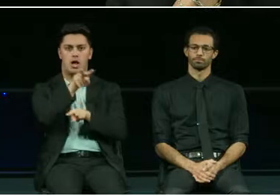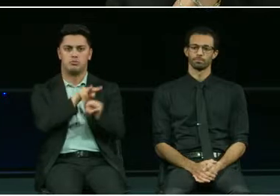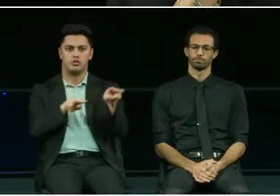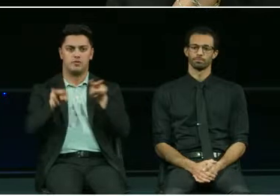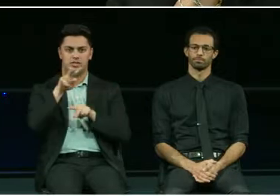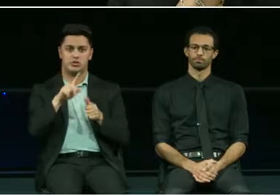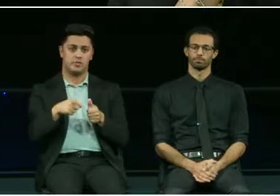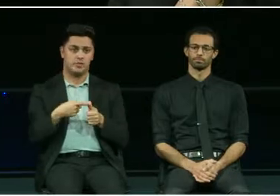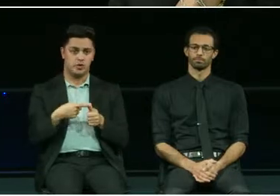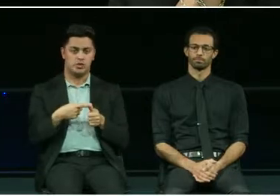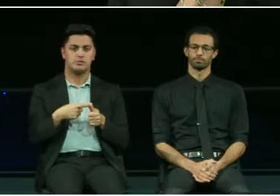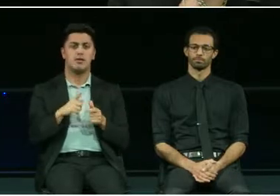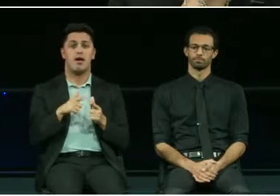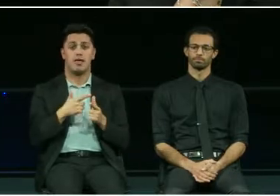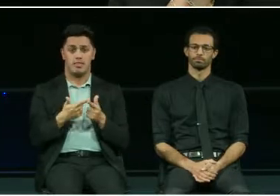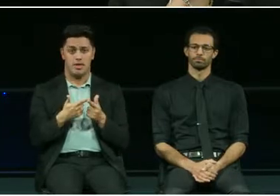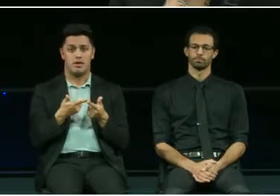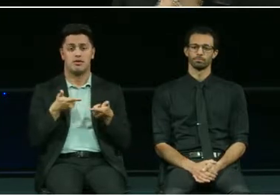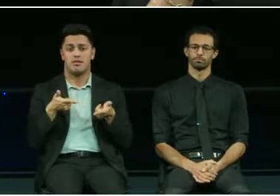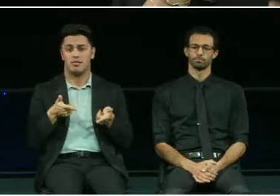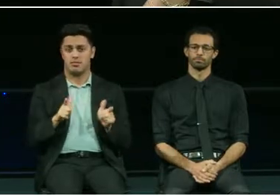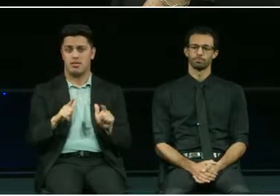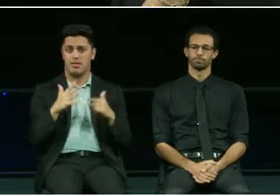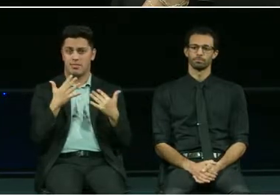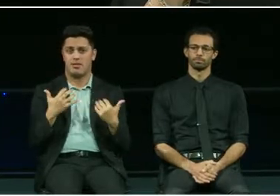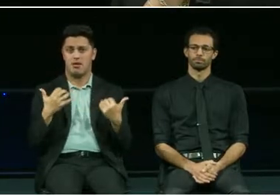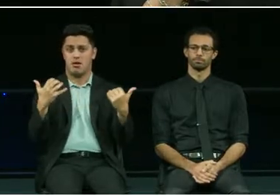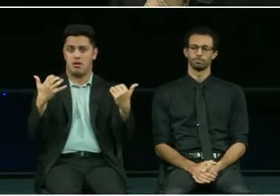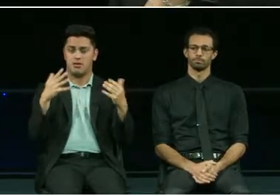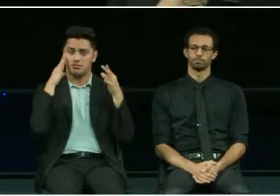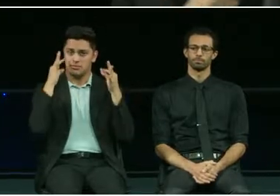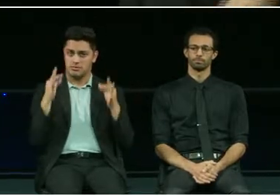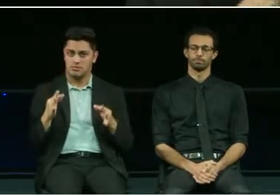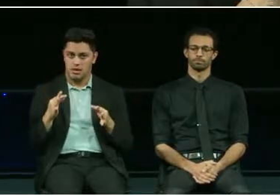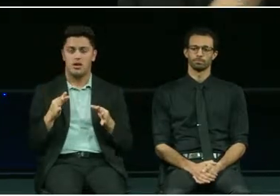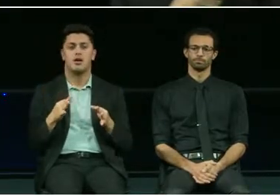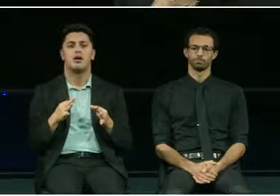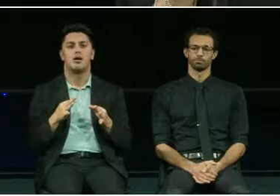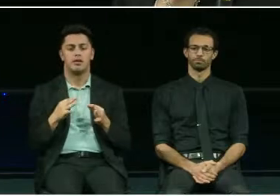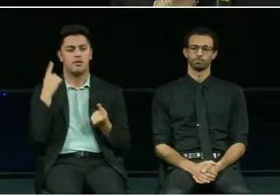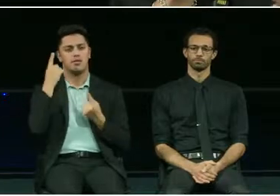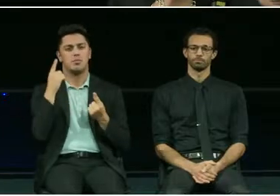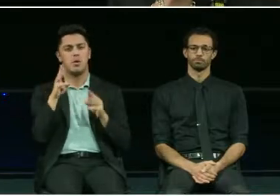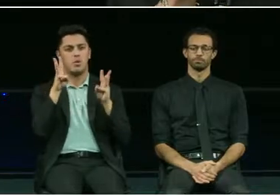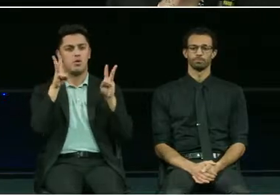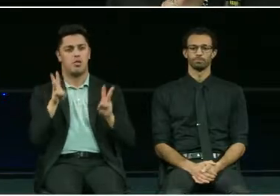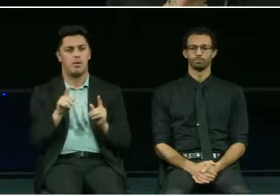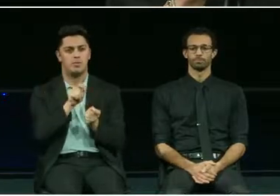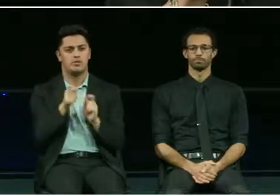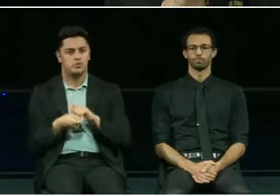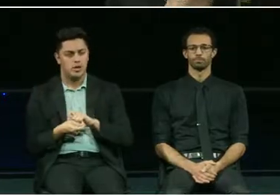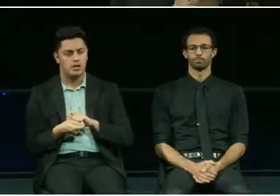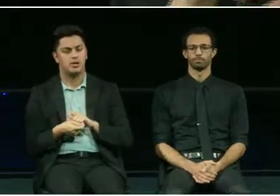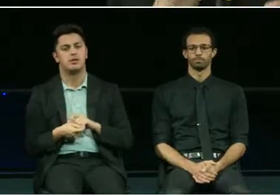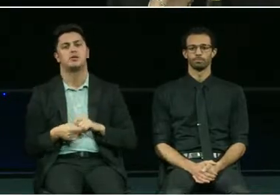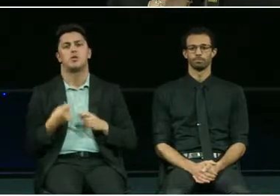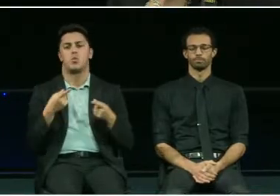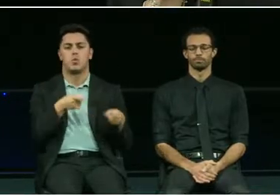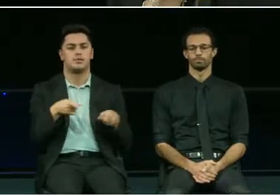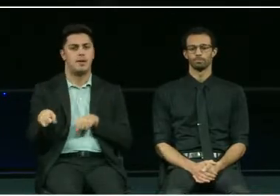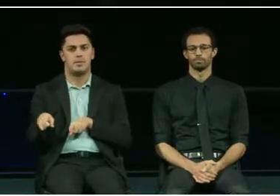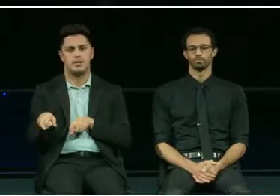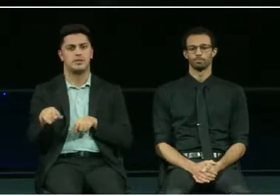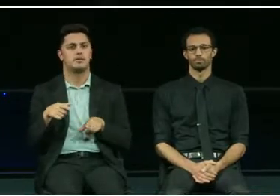then kind of let the audience decide and thinking about the climate change, about what's